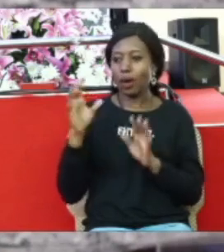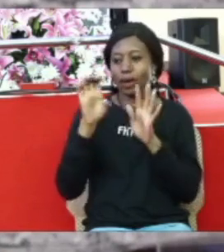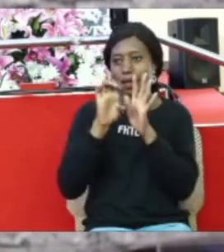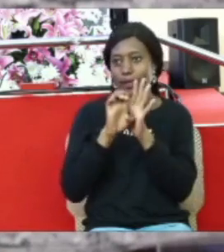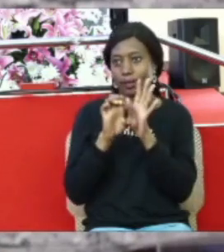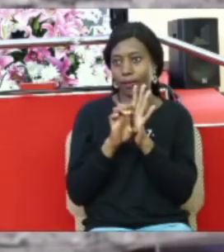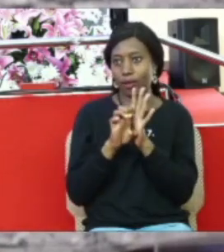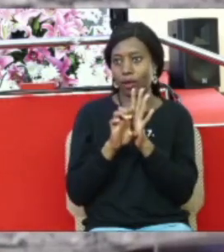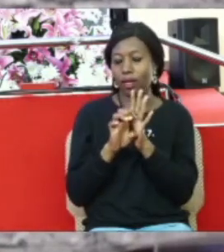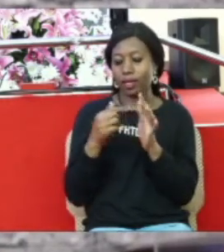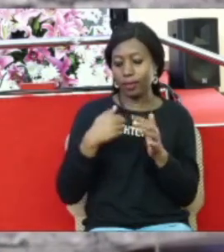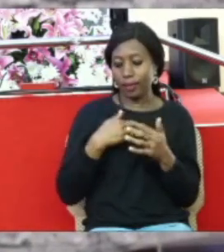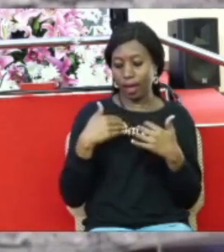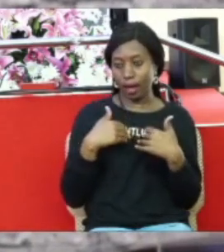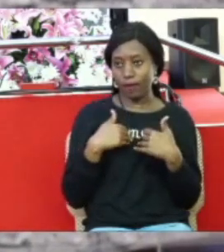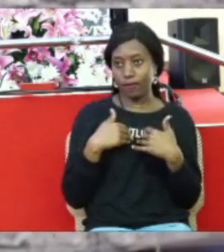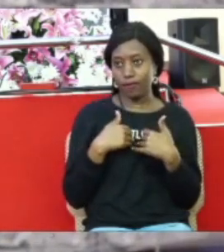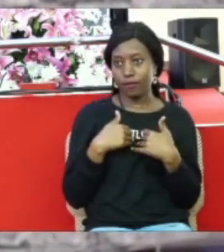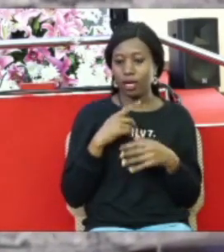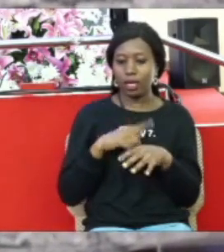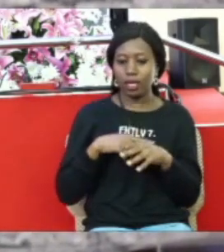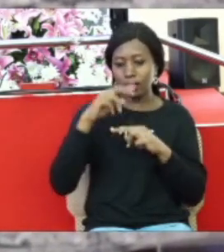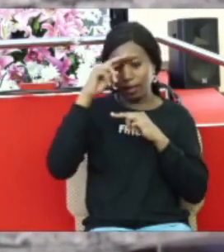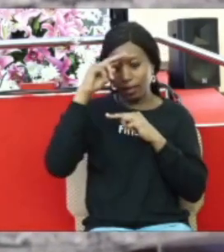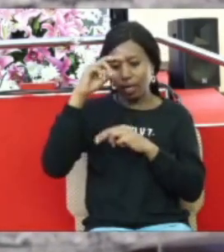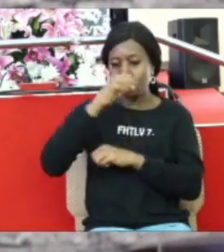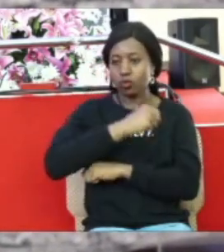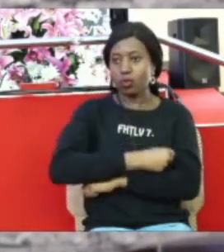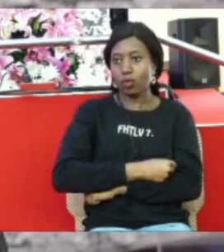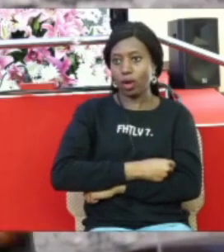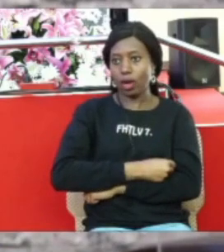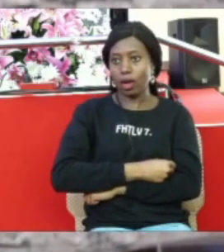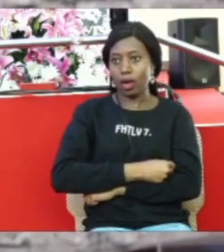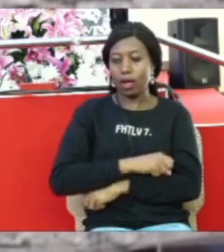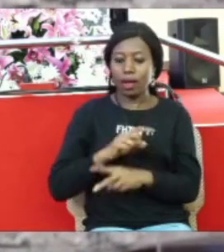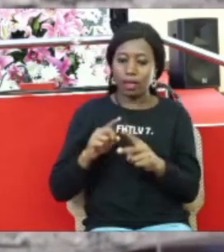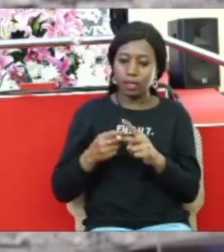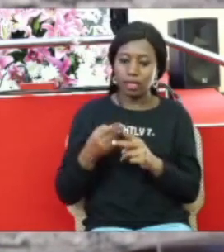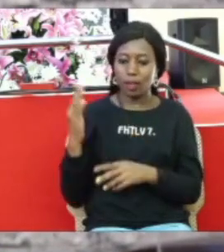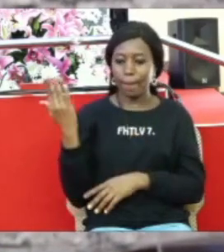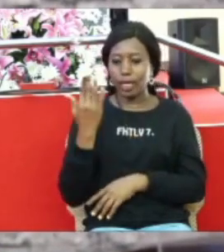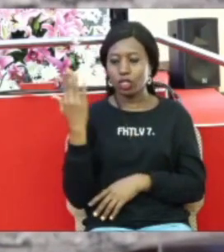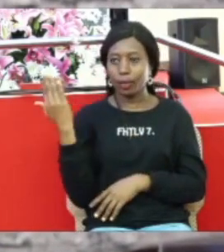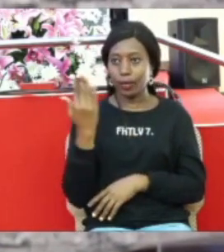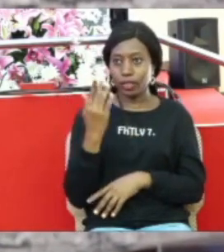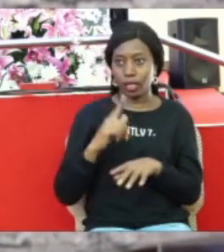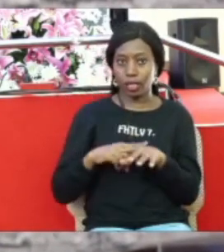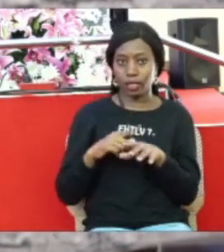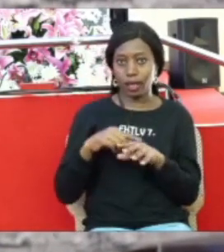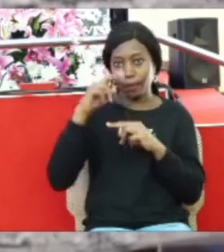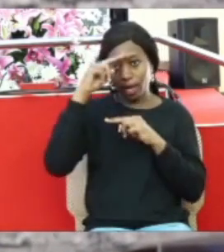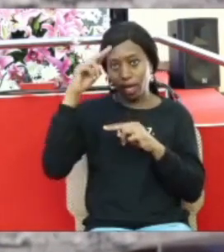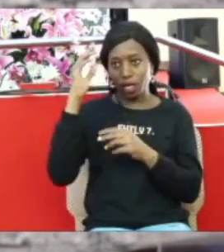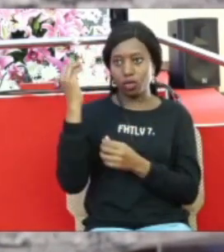example. When I was in high school, I started preaching when I was in high school. And